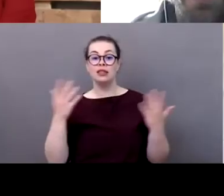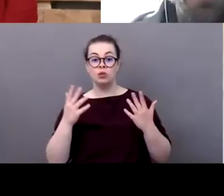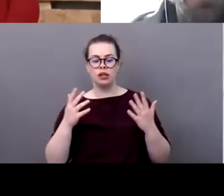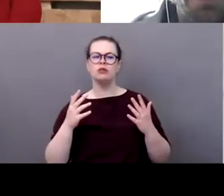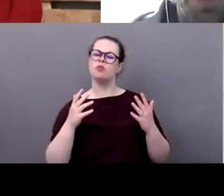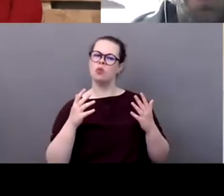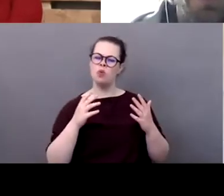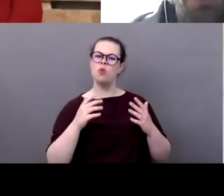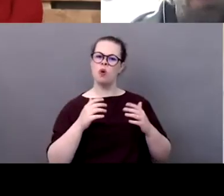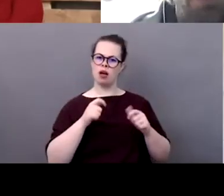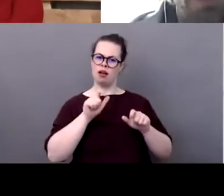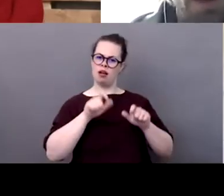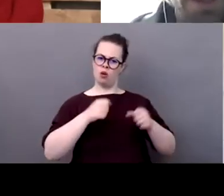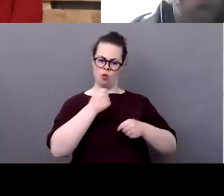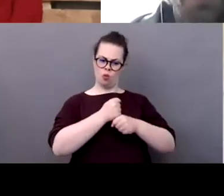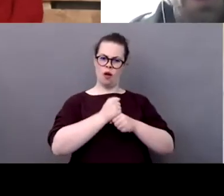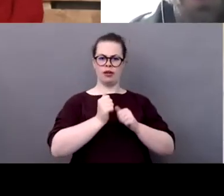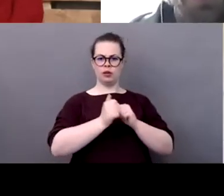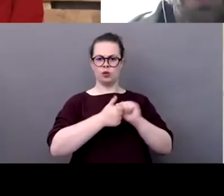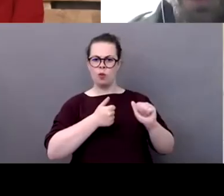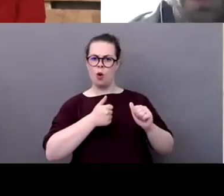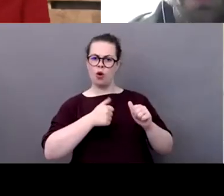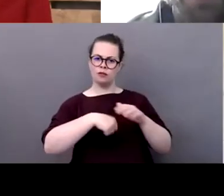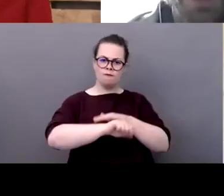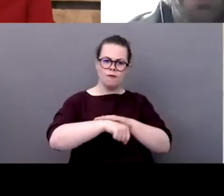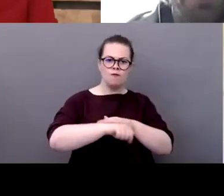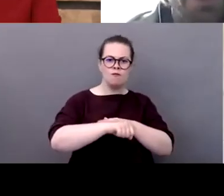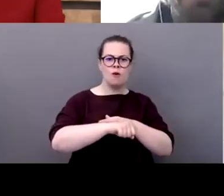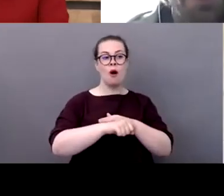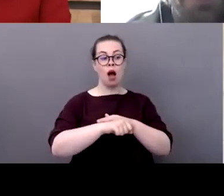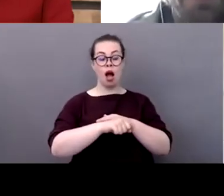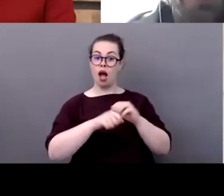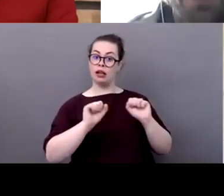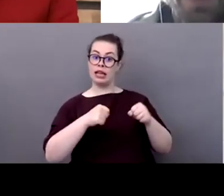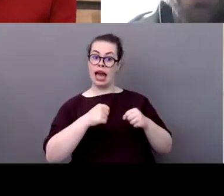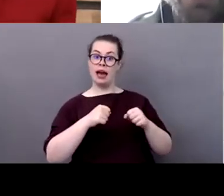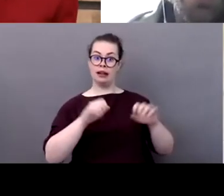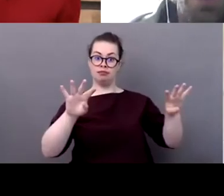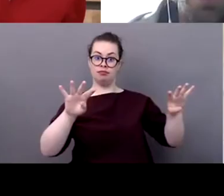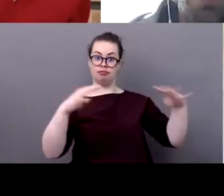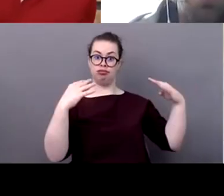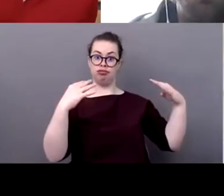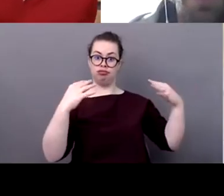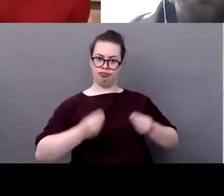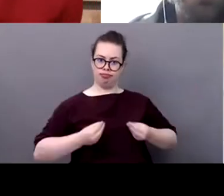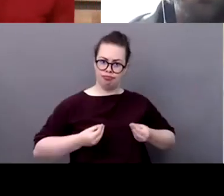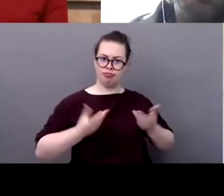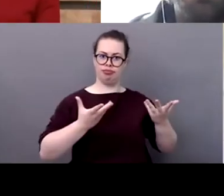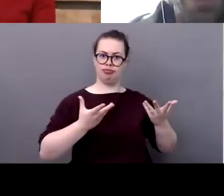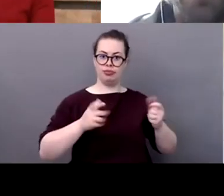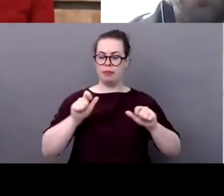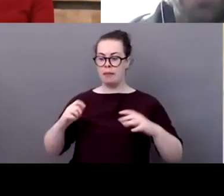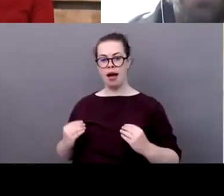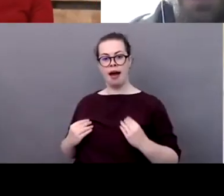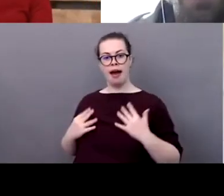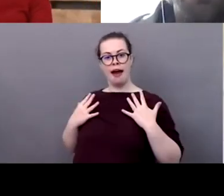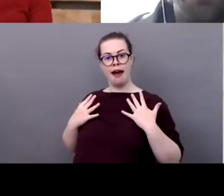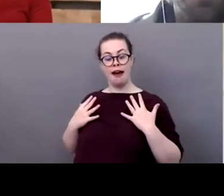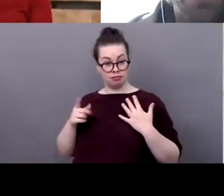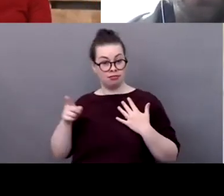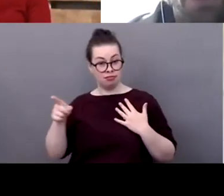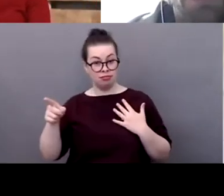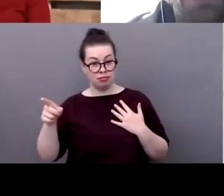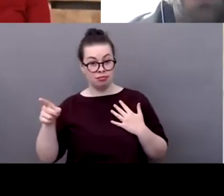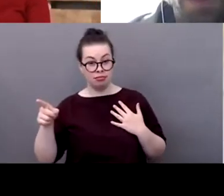earlier, we all listen to those people. They are figures of inspiration. I think that brands have